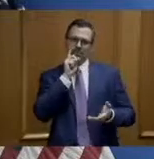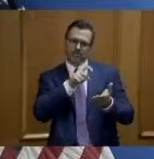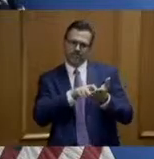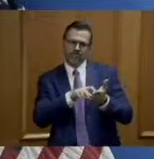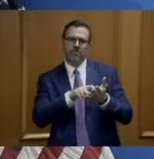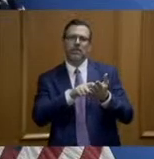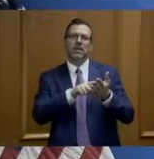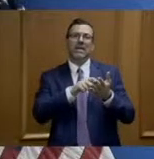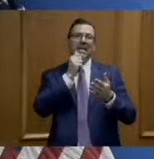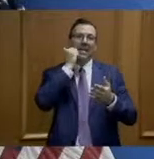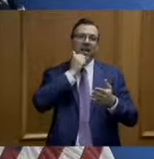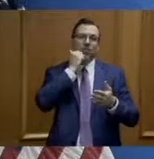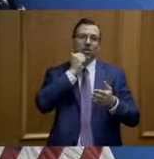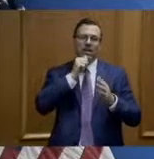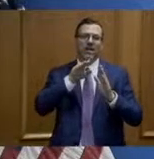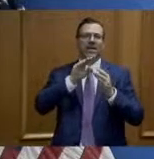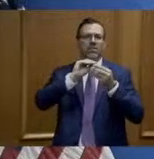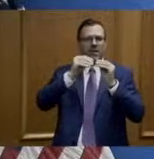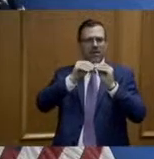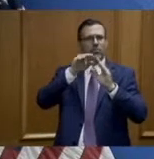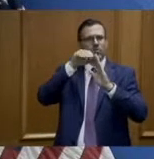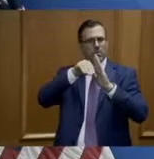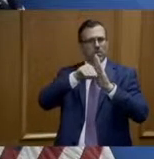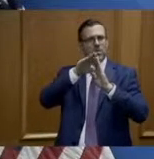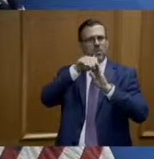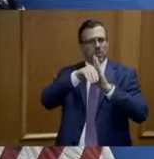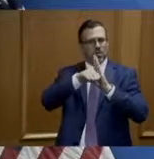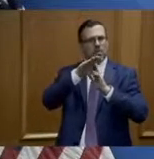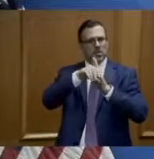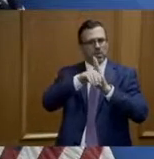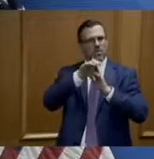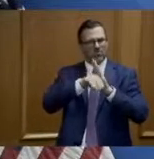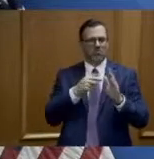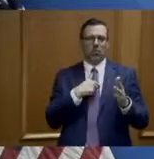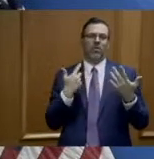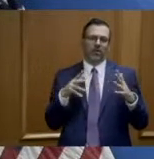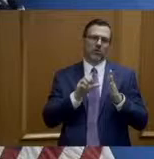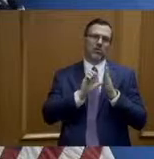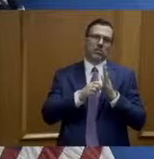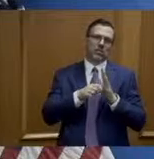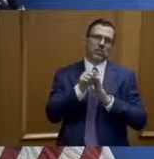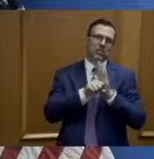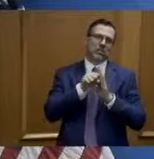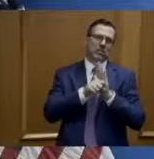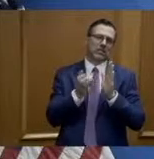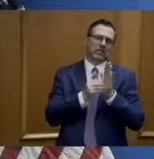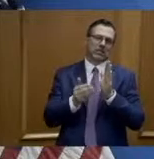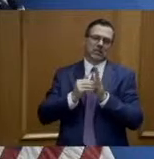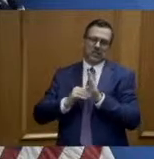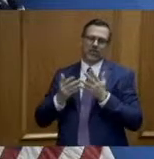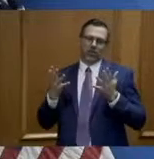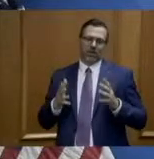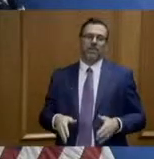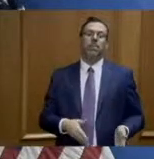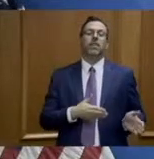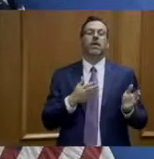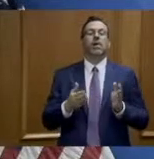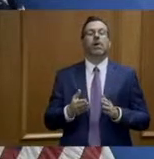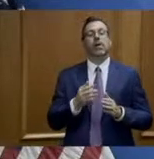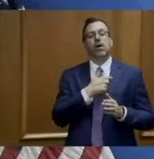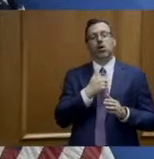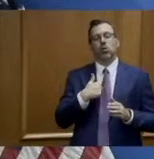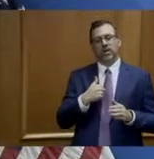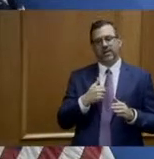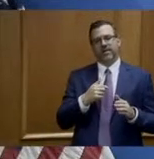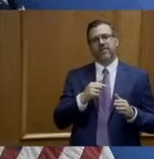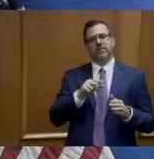of day-over-day cases. We've talked about that at length. We've looked at the downward and continued downward trend